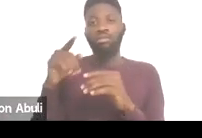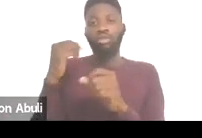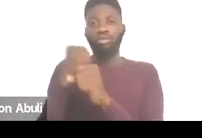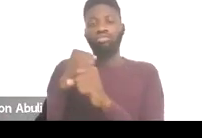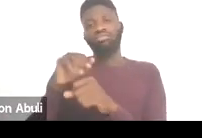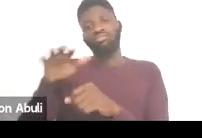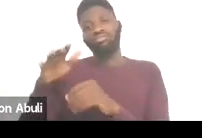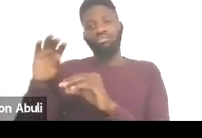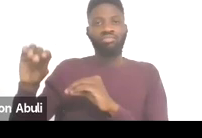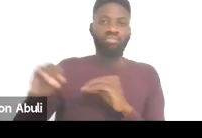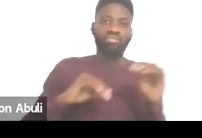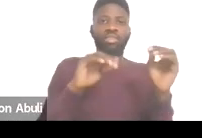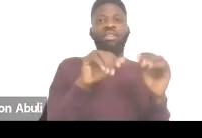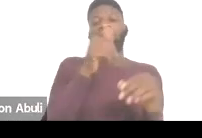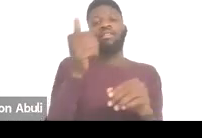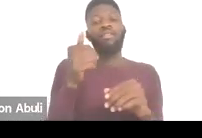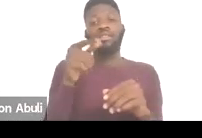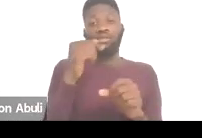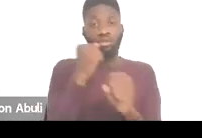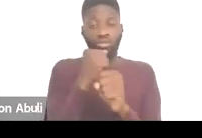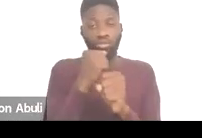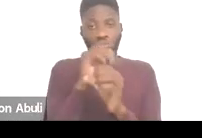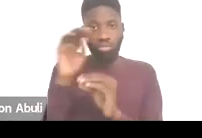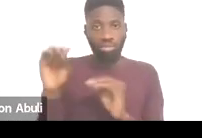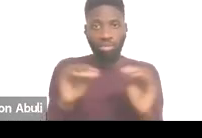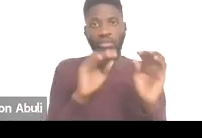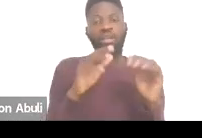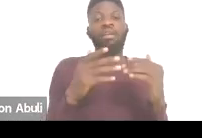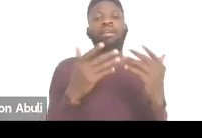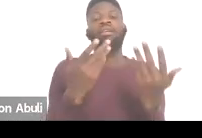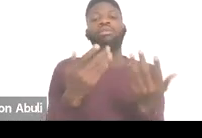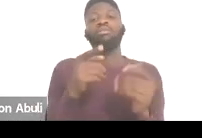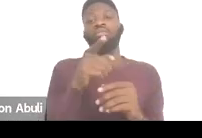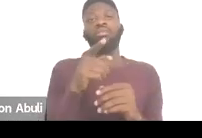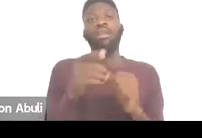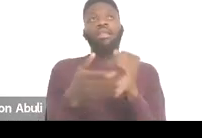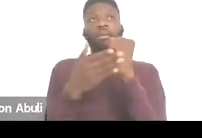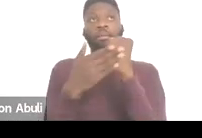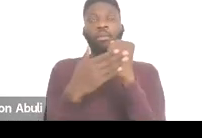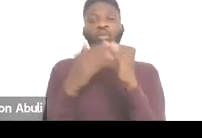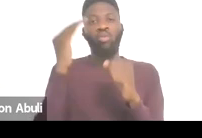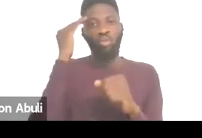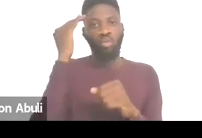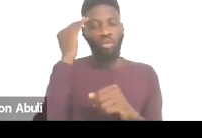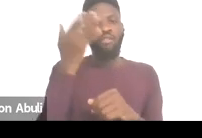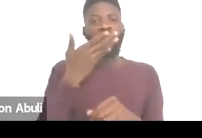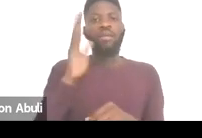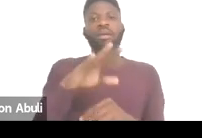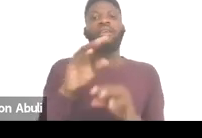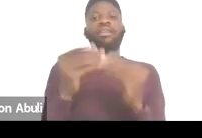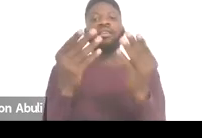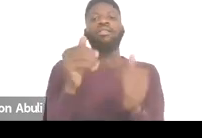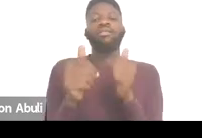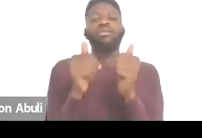job, how you leave your current employer really determines the kind of feedback that they're going to give for you to